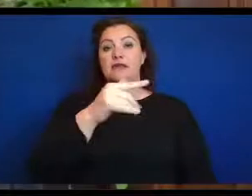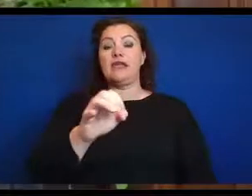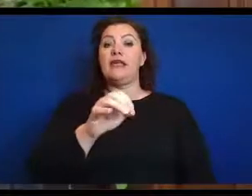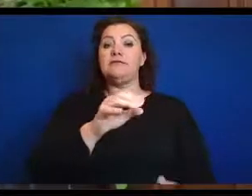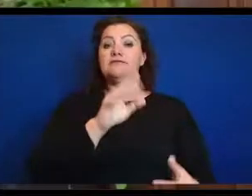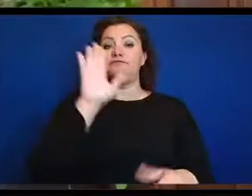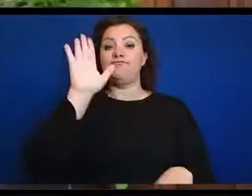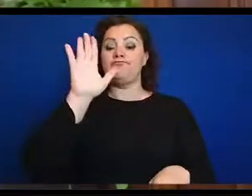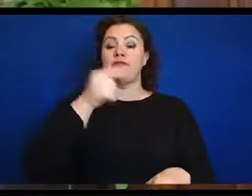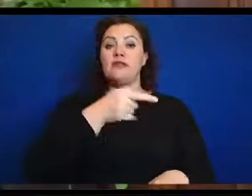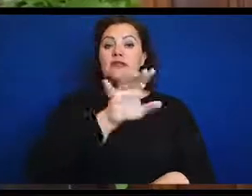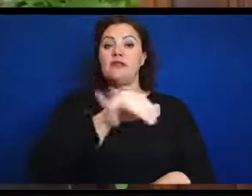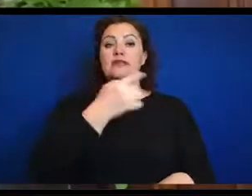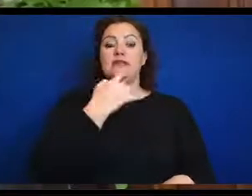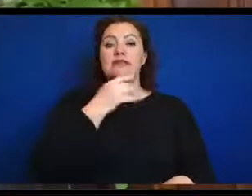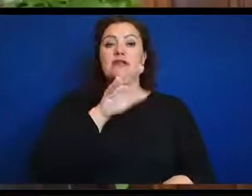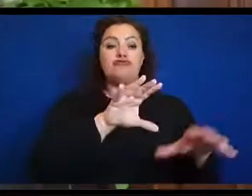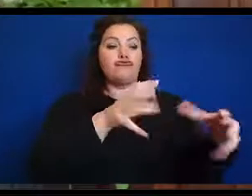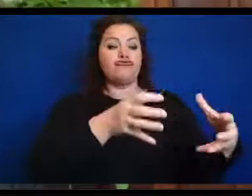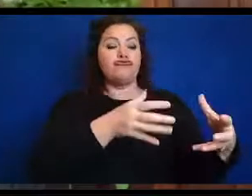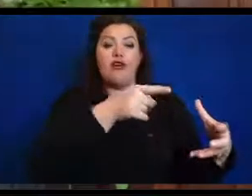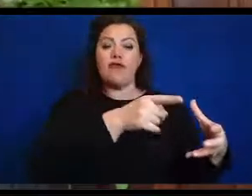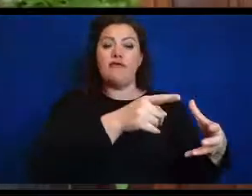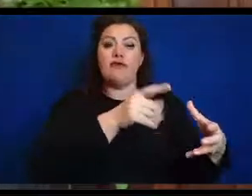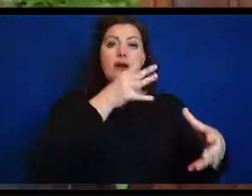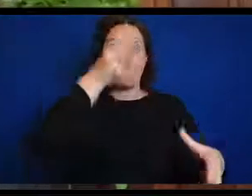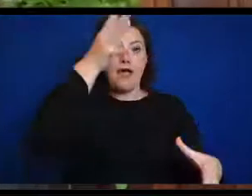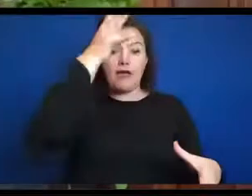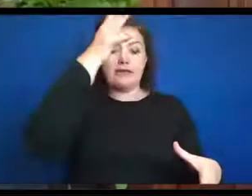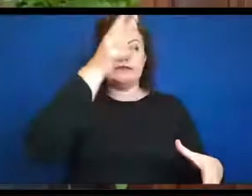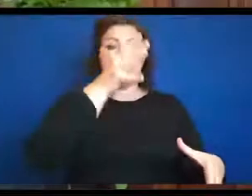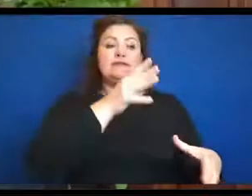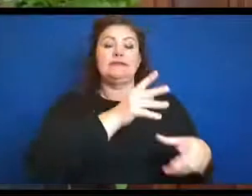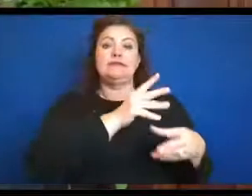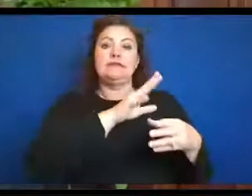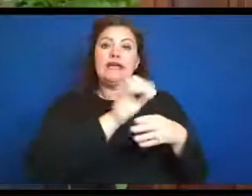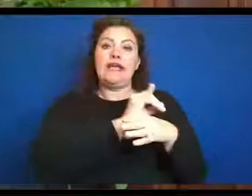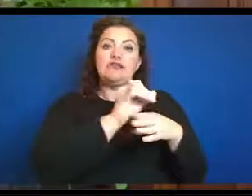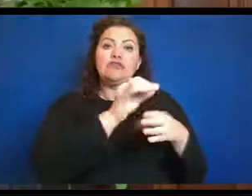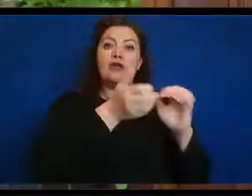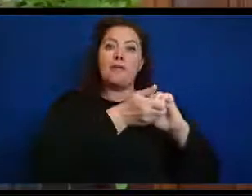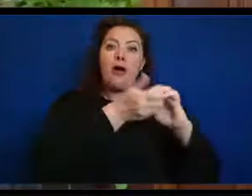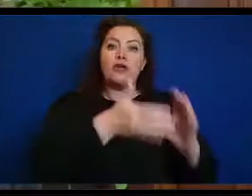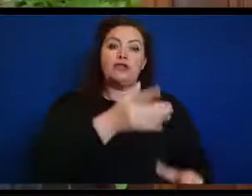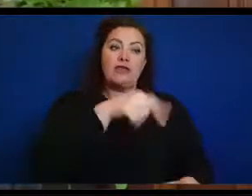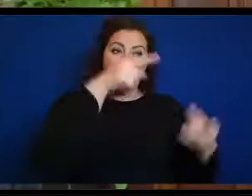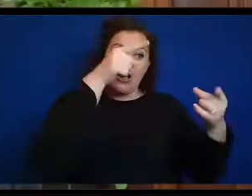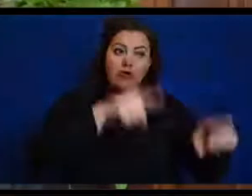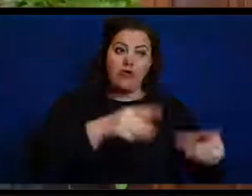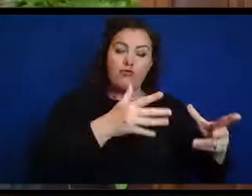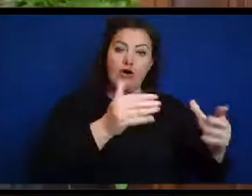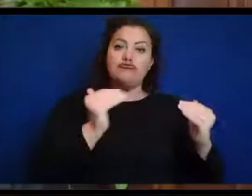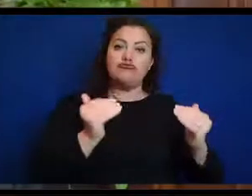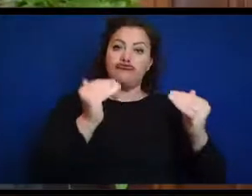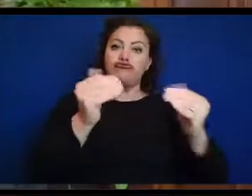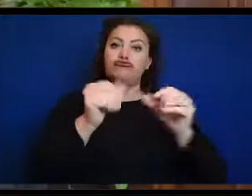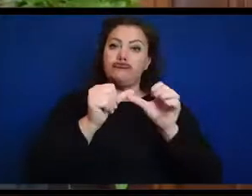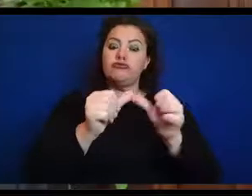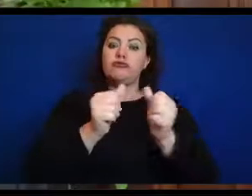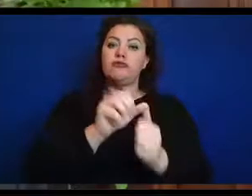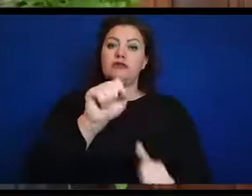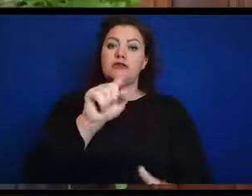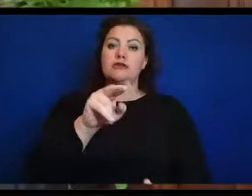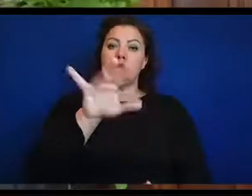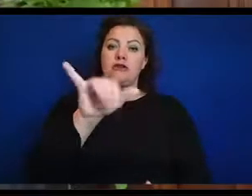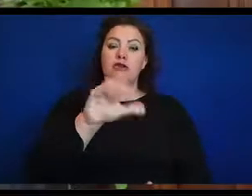and industry partners have come to an agreement on advancing the Sturdy Act legislation.